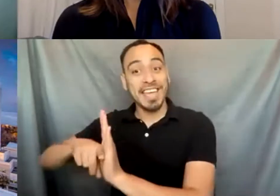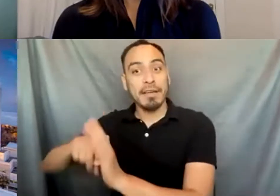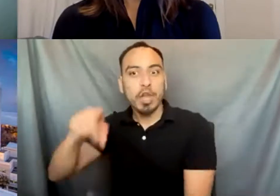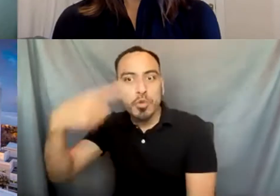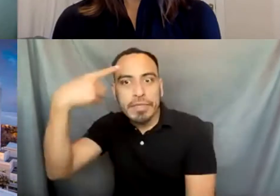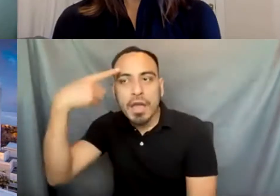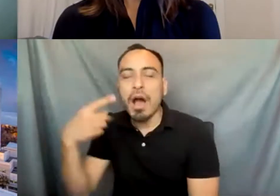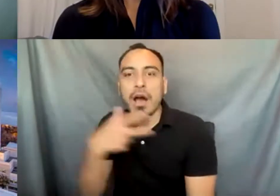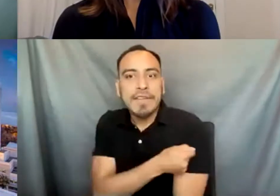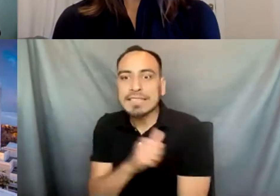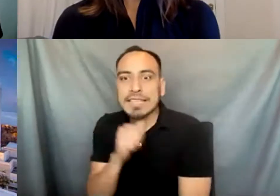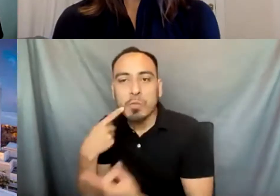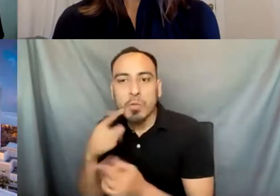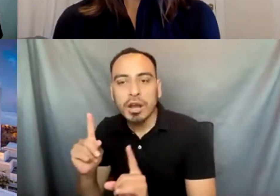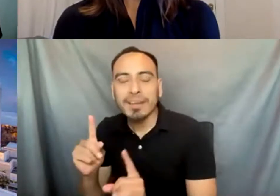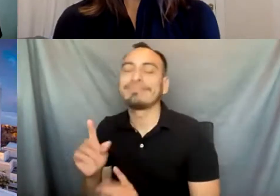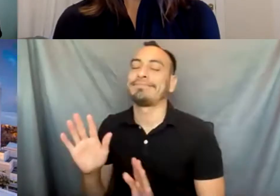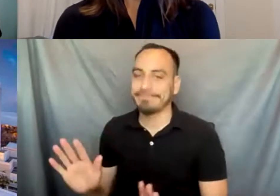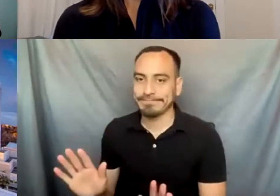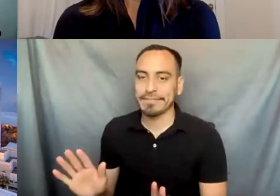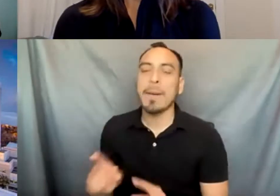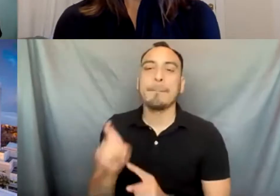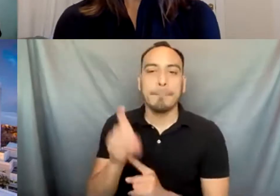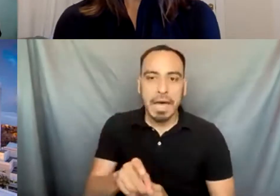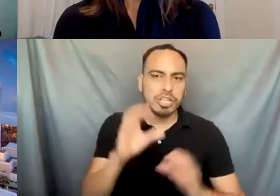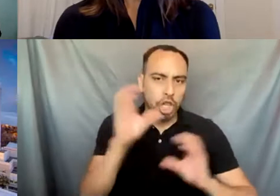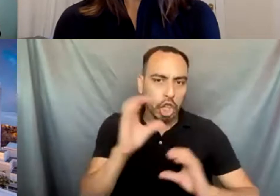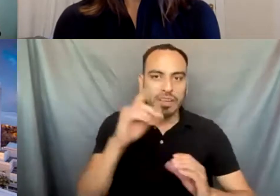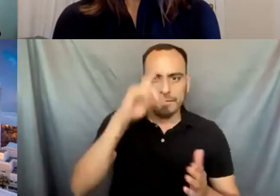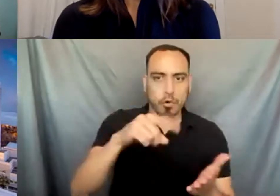work. So it has to be the spike protein.